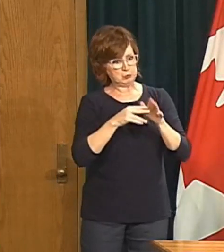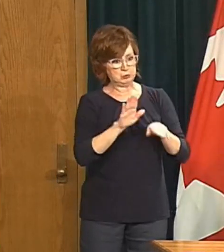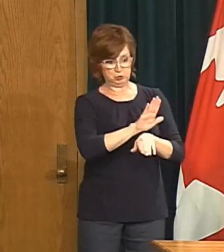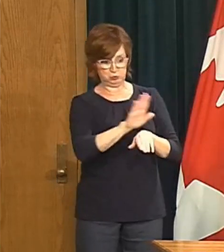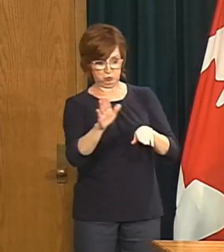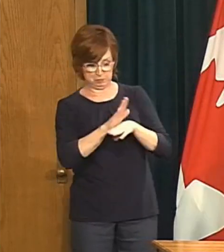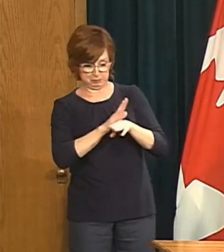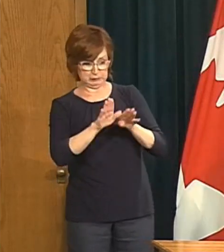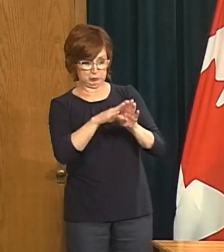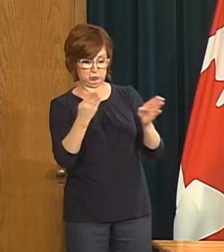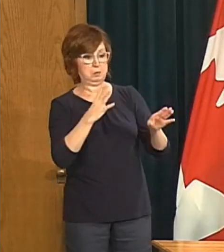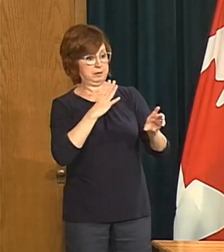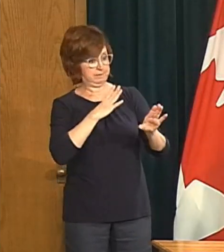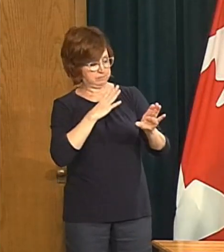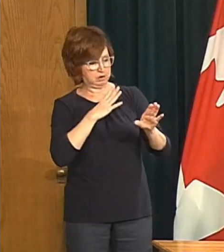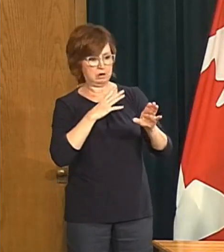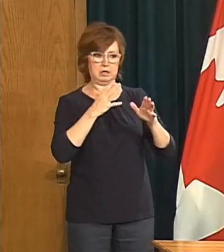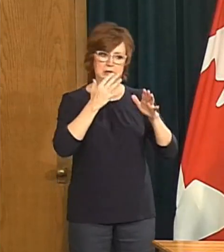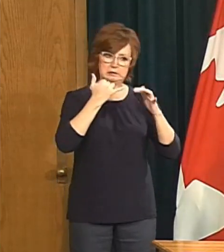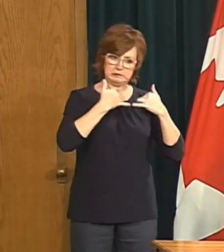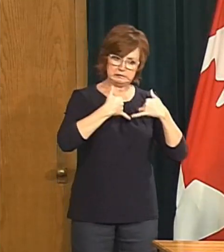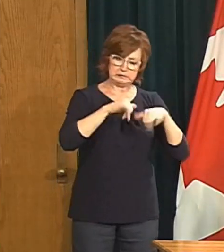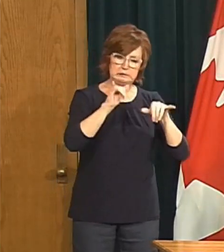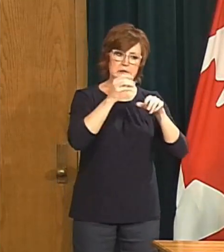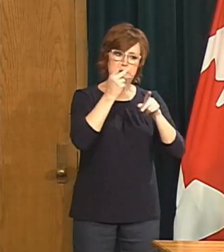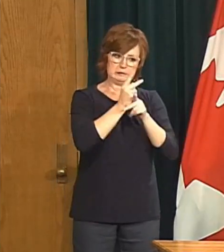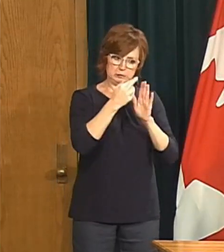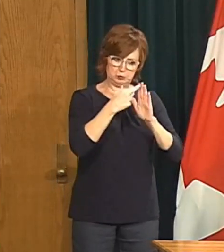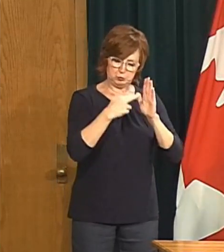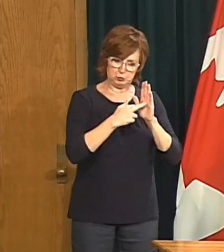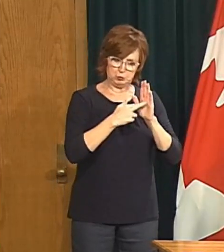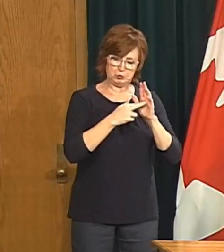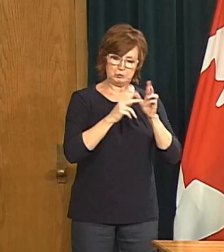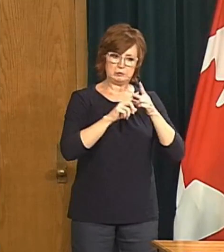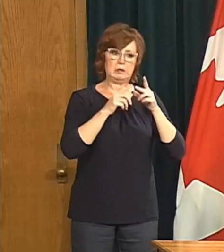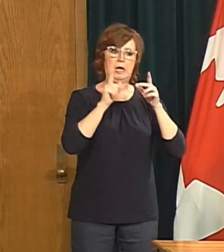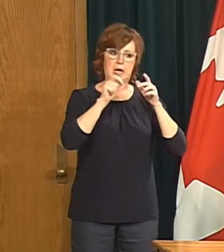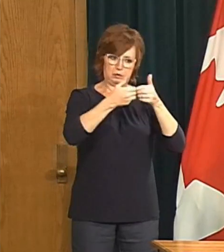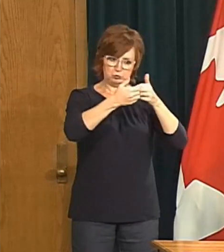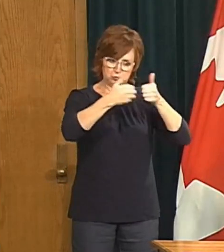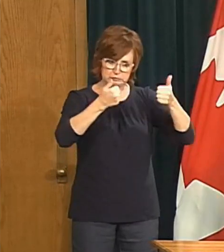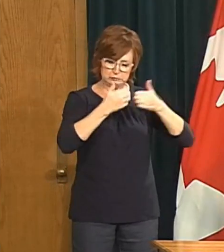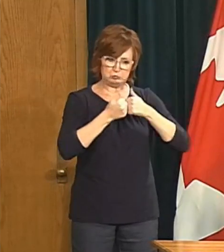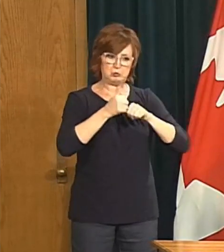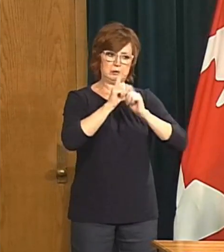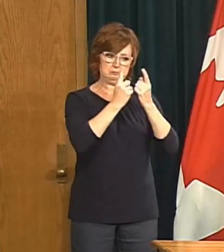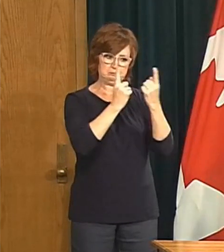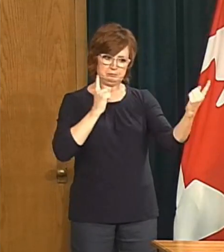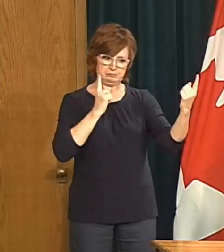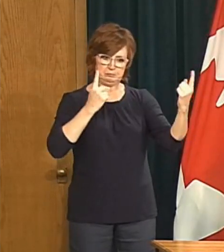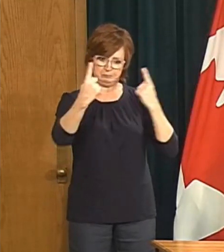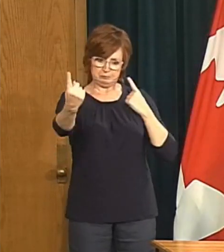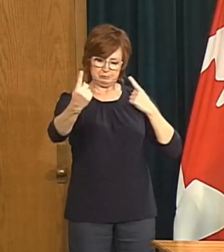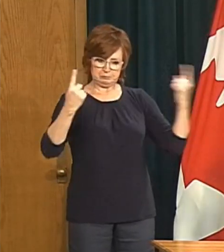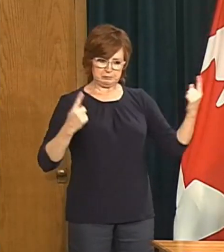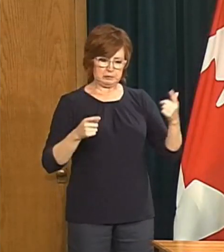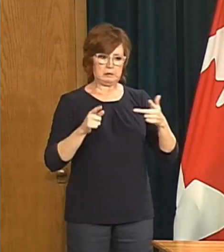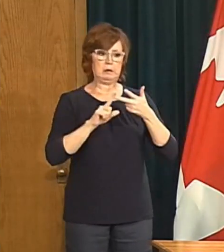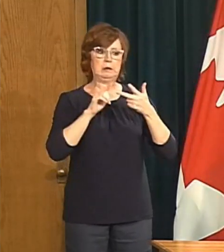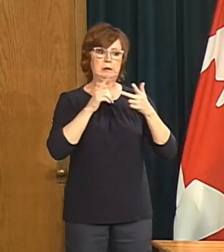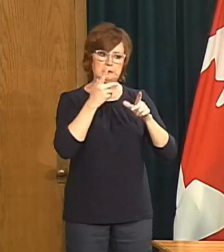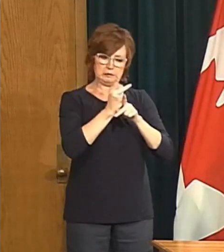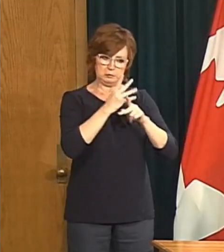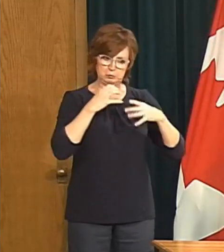to keep their employees as well as their customers safe. And we will be working in developing our